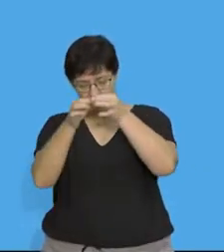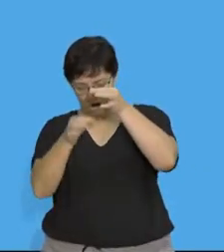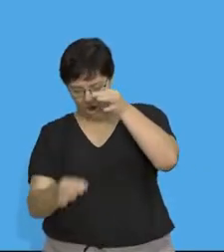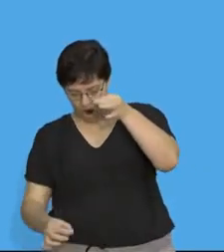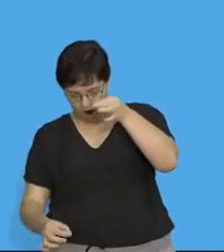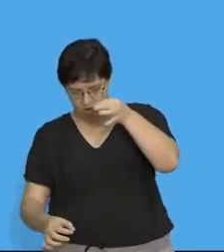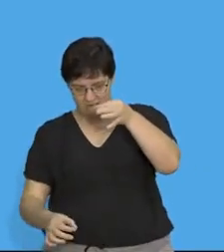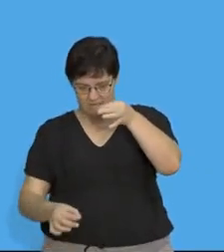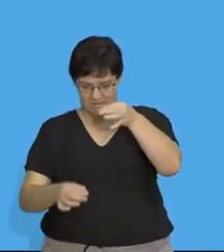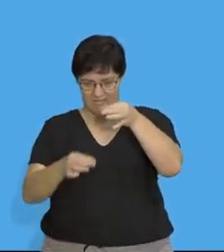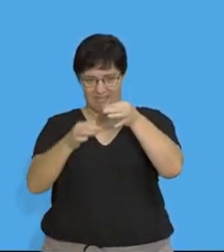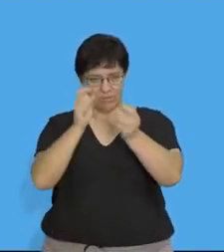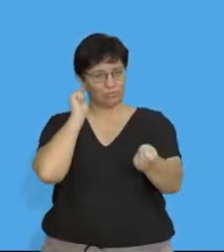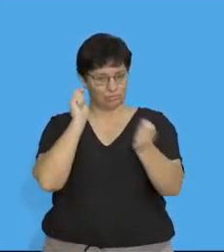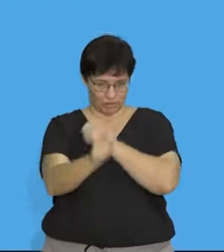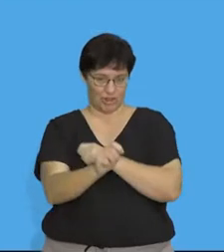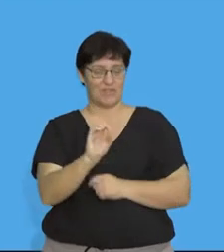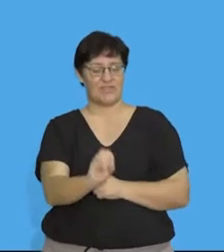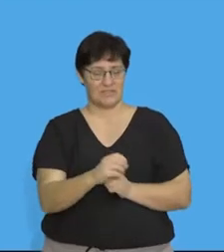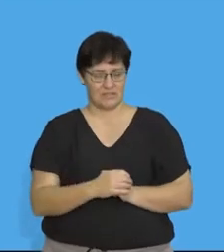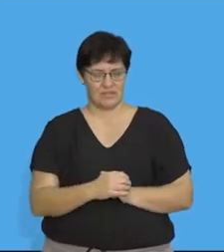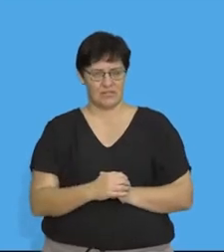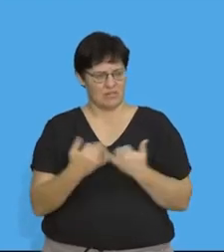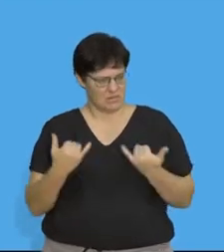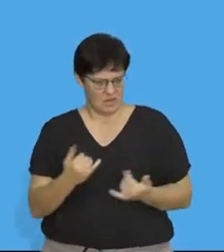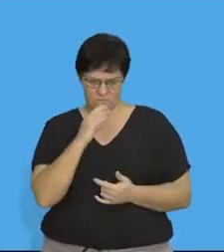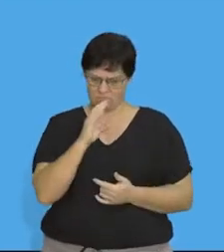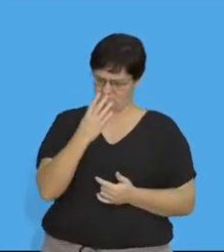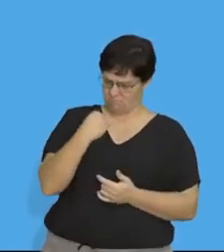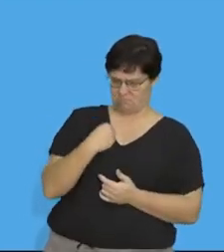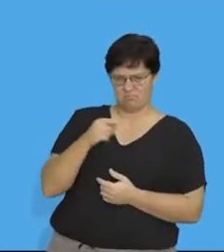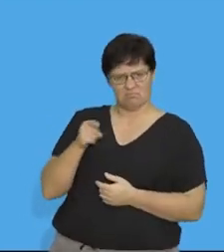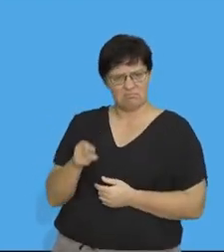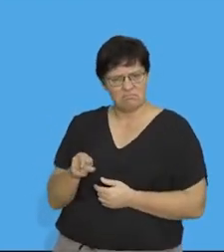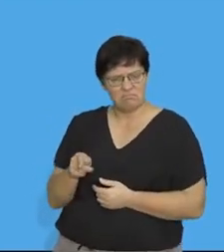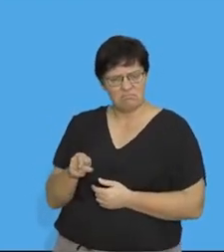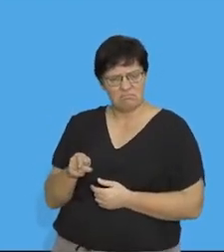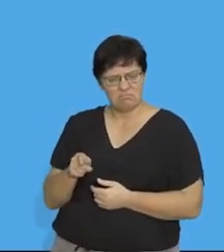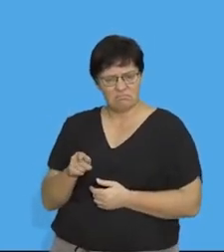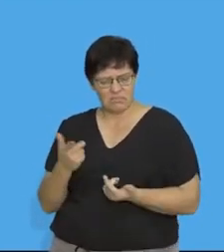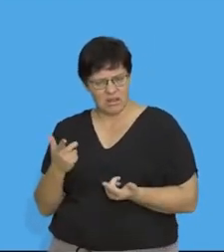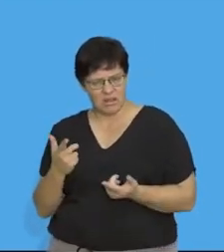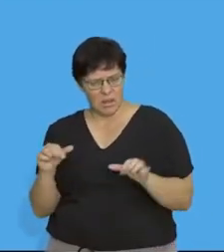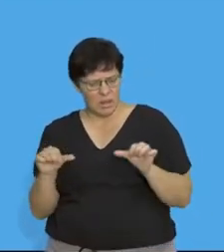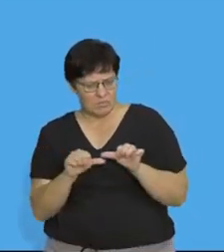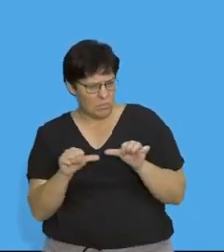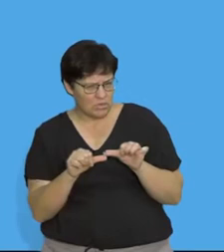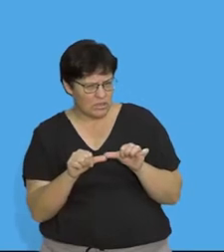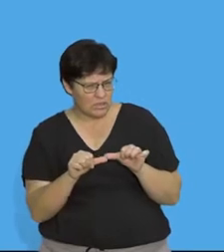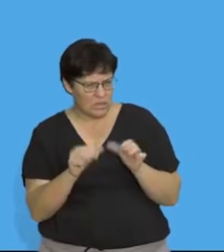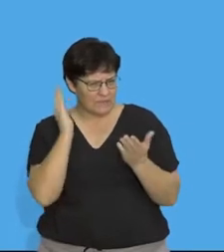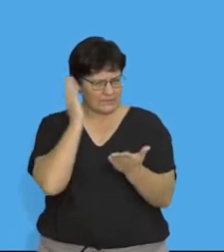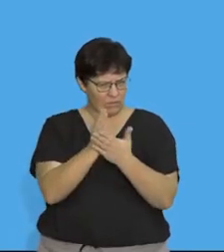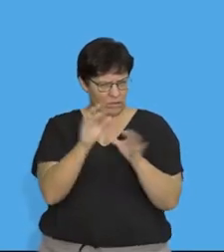in terms of this, we have to ask the question, so is this a proportional relationship? Is it a directly